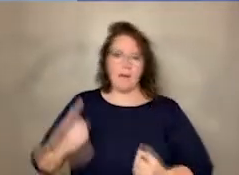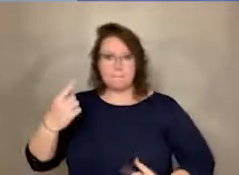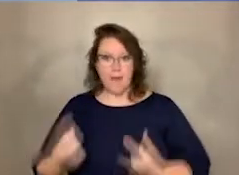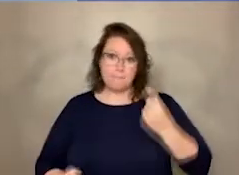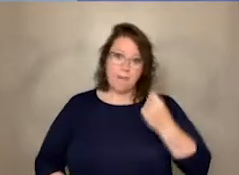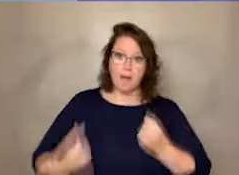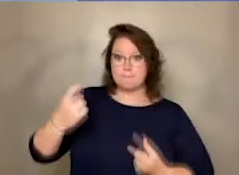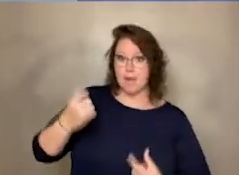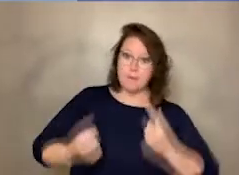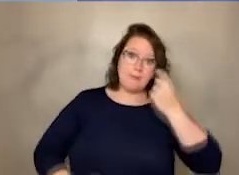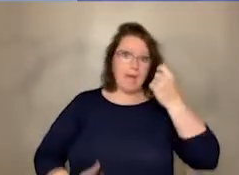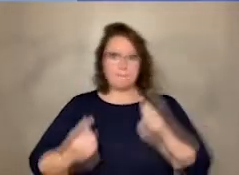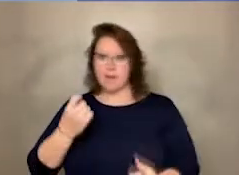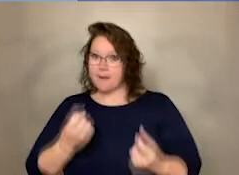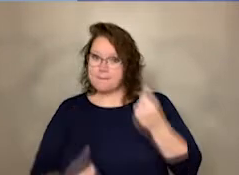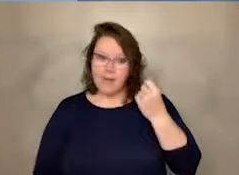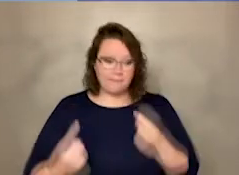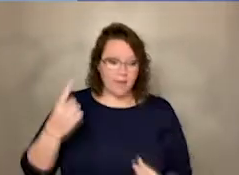popping, popping.